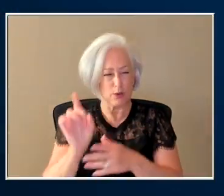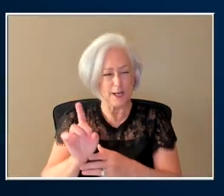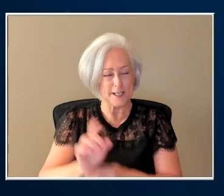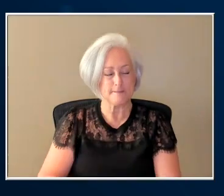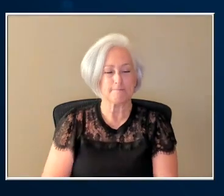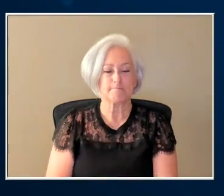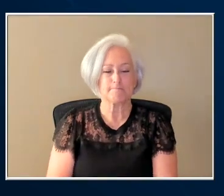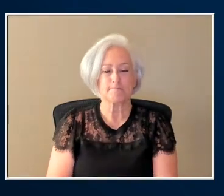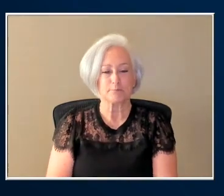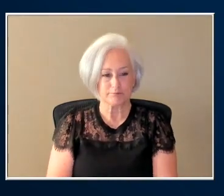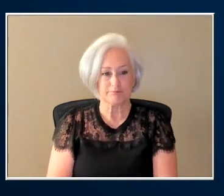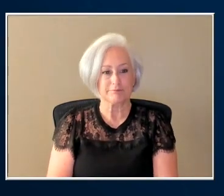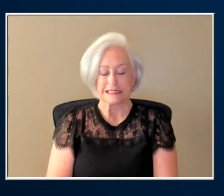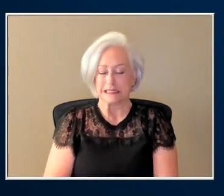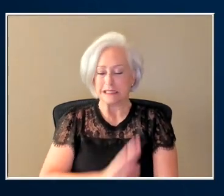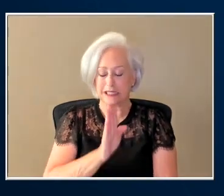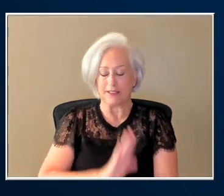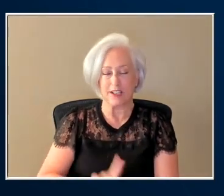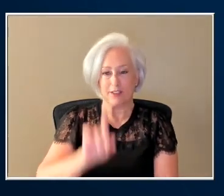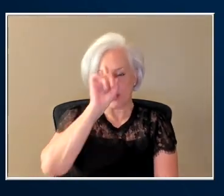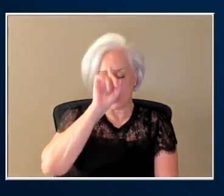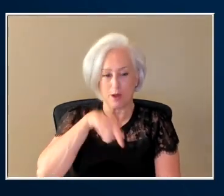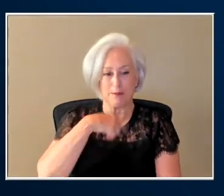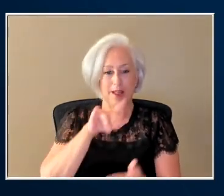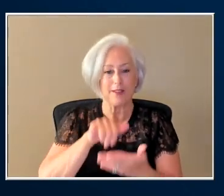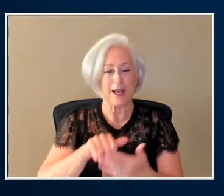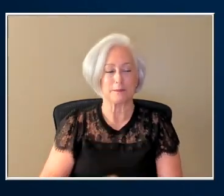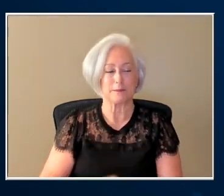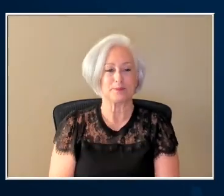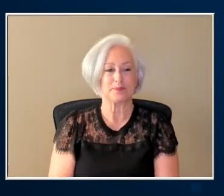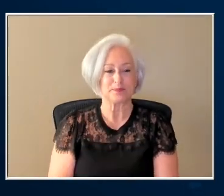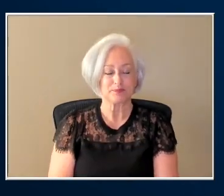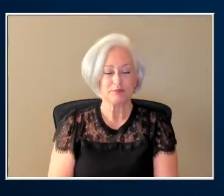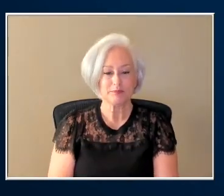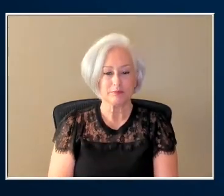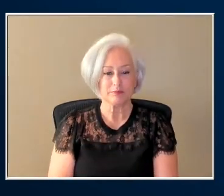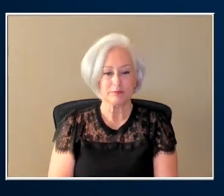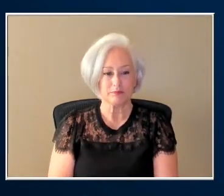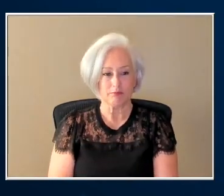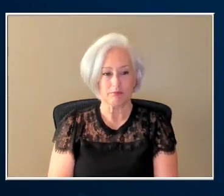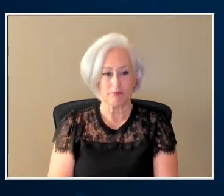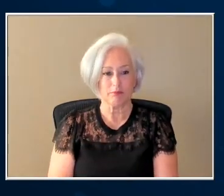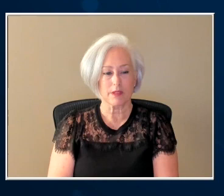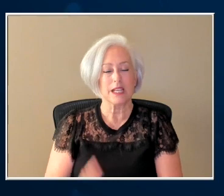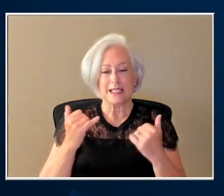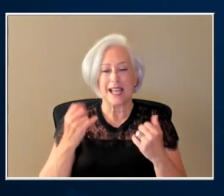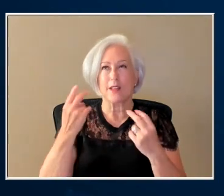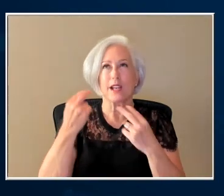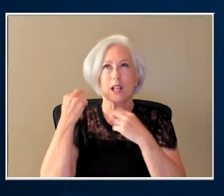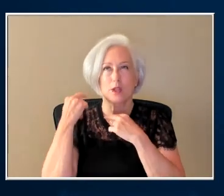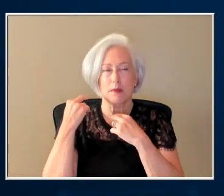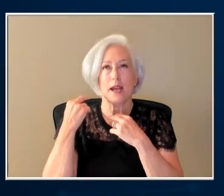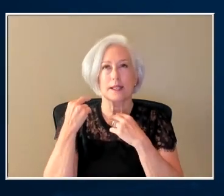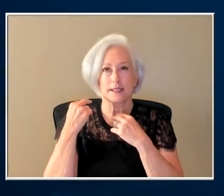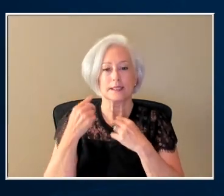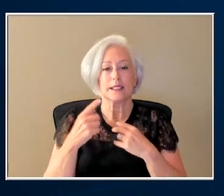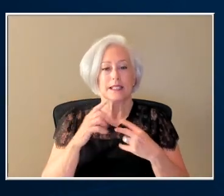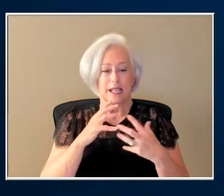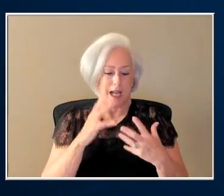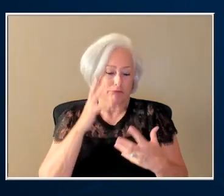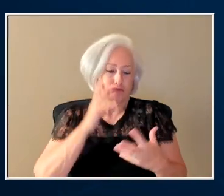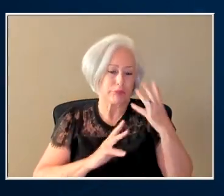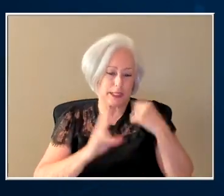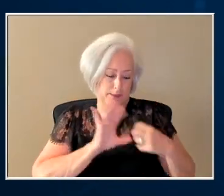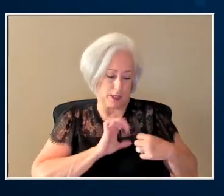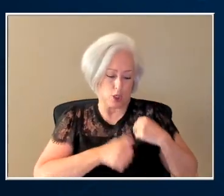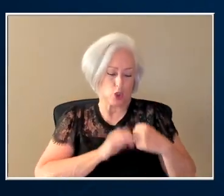Yeah, I've never really thought about that. You know, naturally, I think I went through all the stages of grief anybody would. And